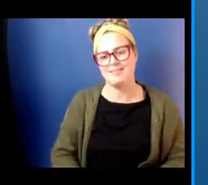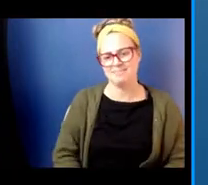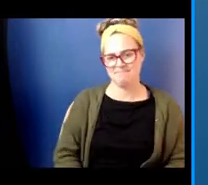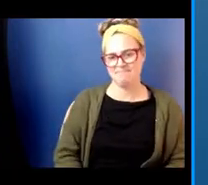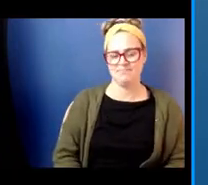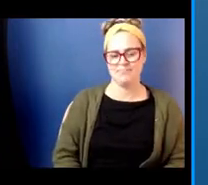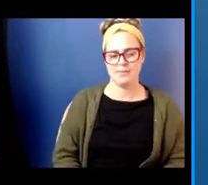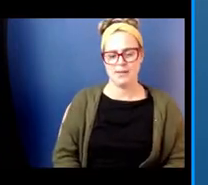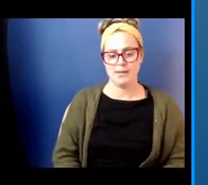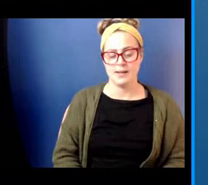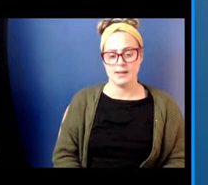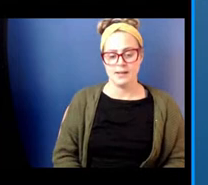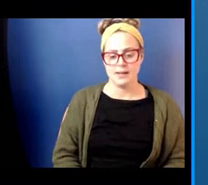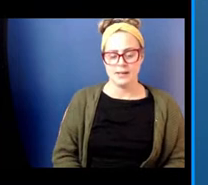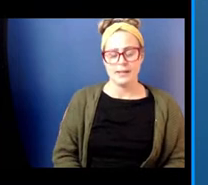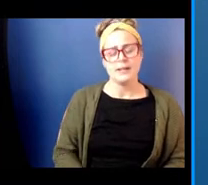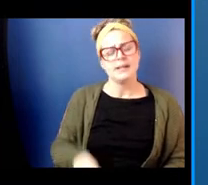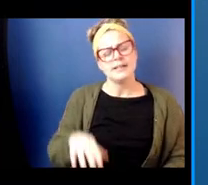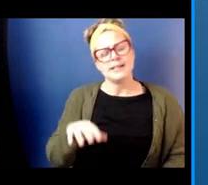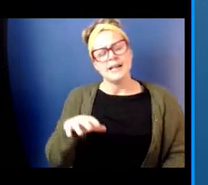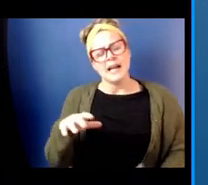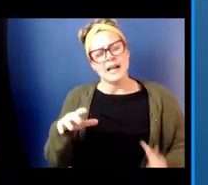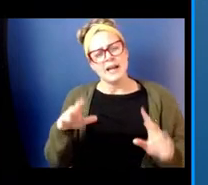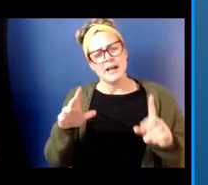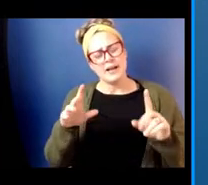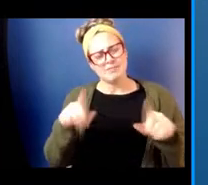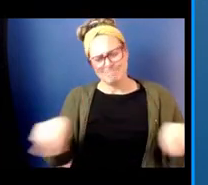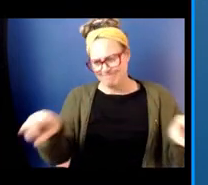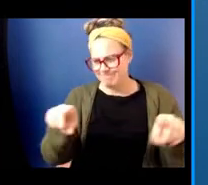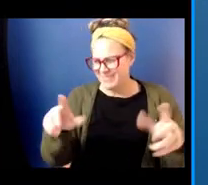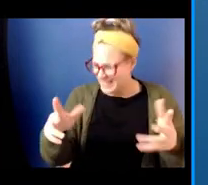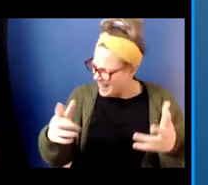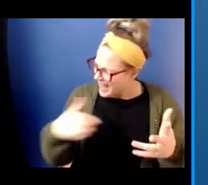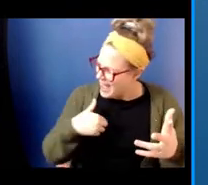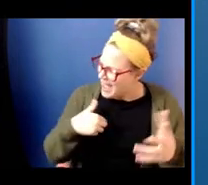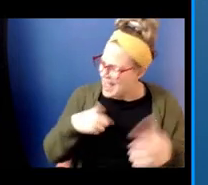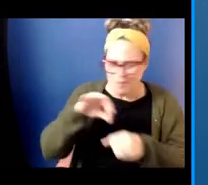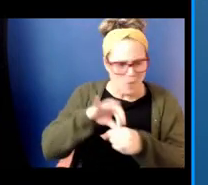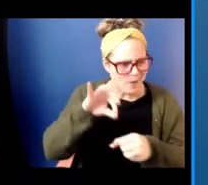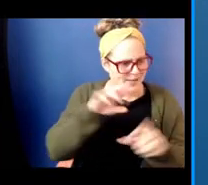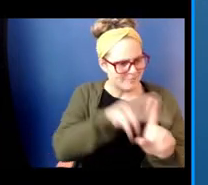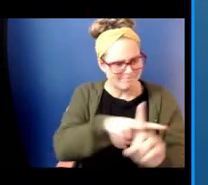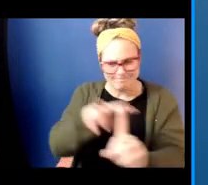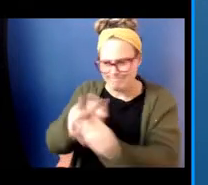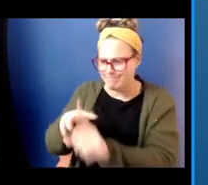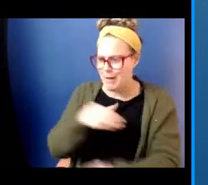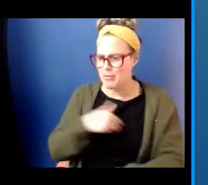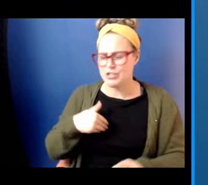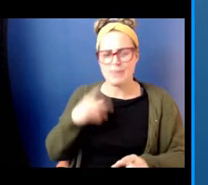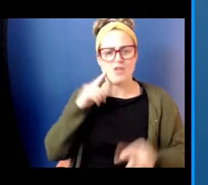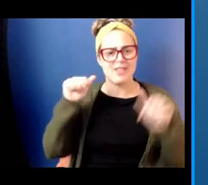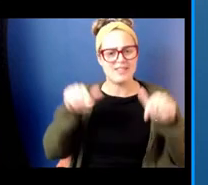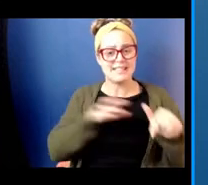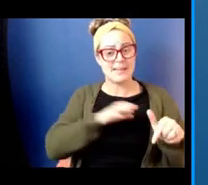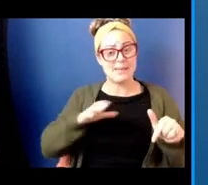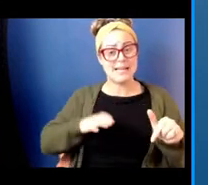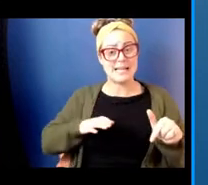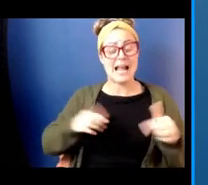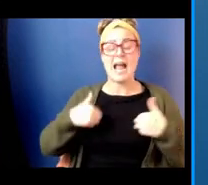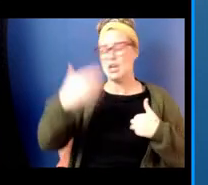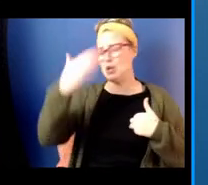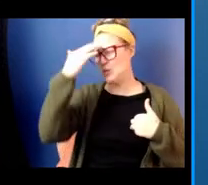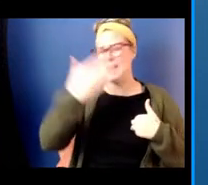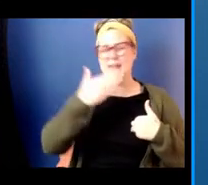folks when when I appointed the membership of this committee I knew that we had some of the best Minds in the Democratic